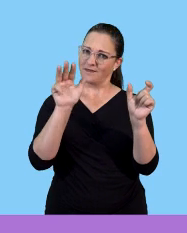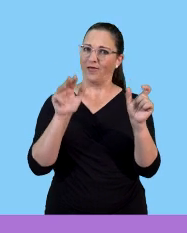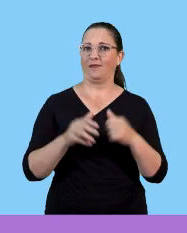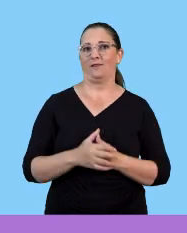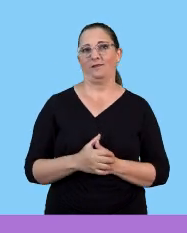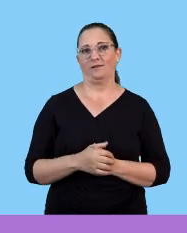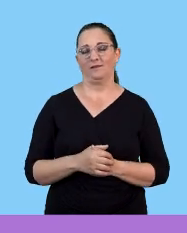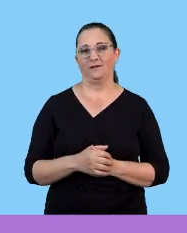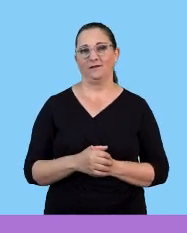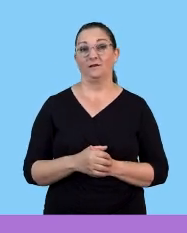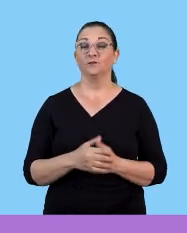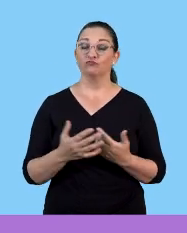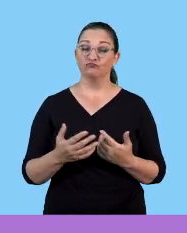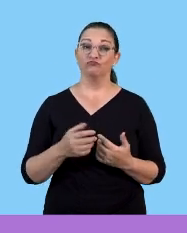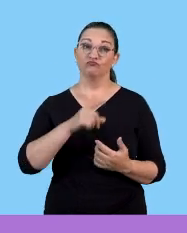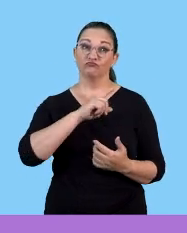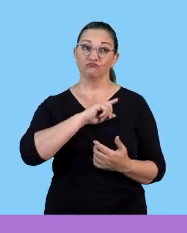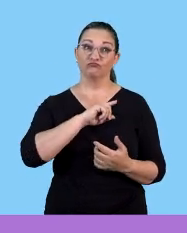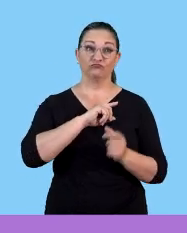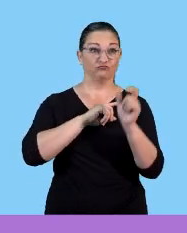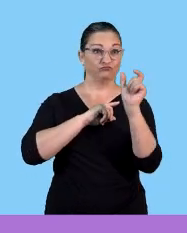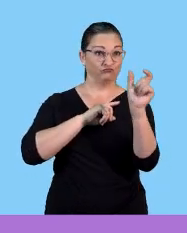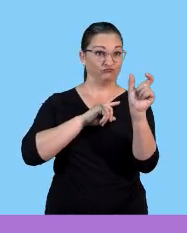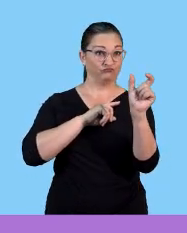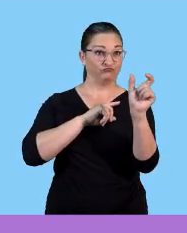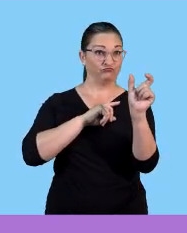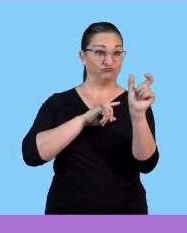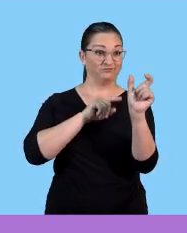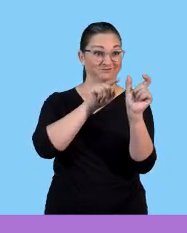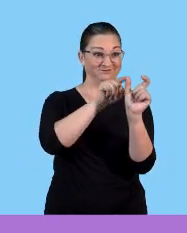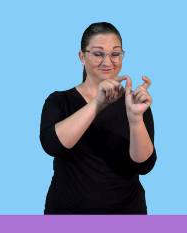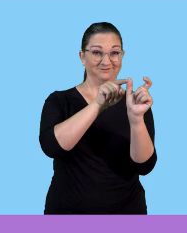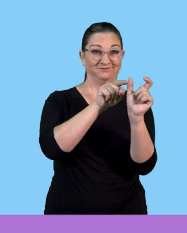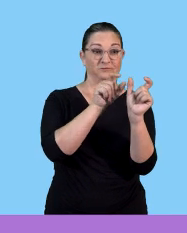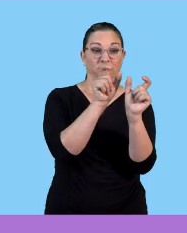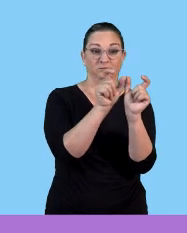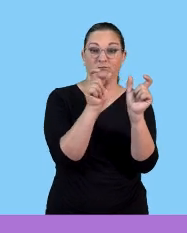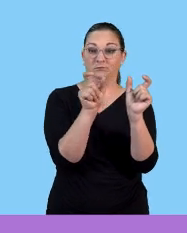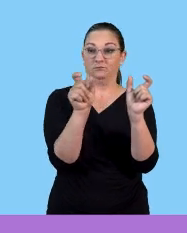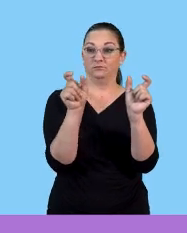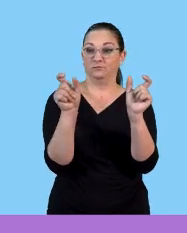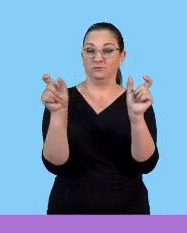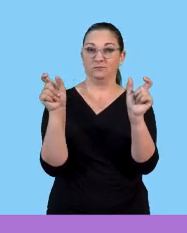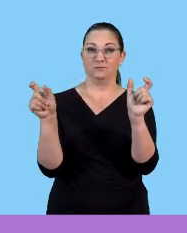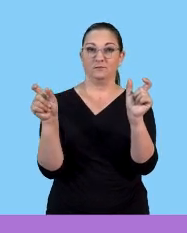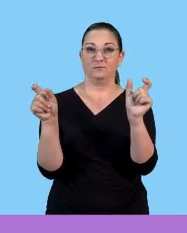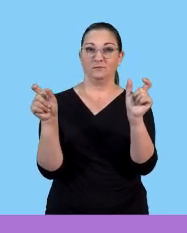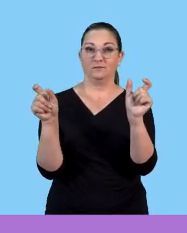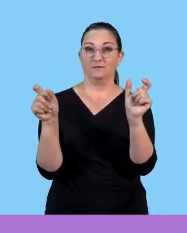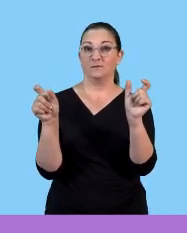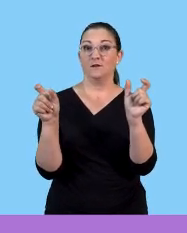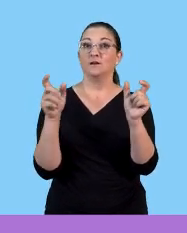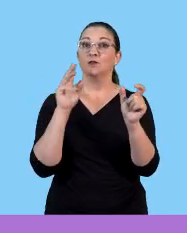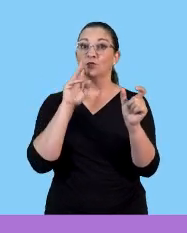9 meters. So, that piece, the piece that just appeared, that fits